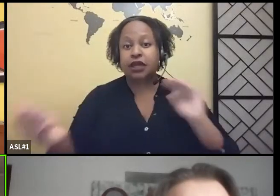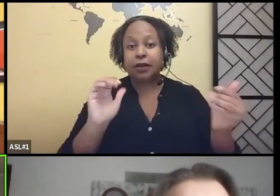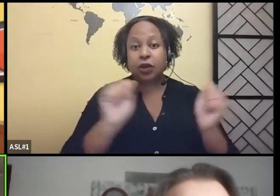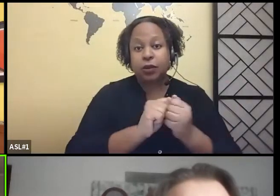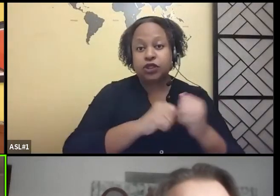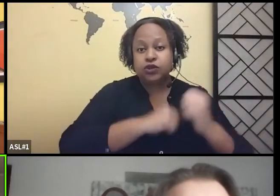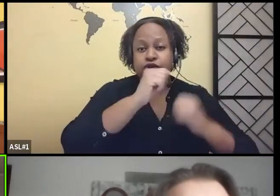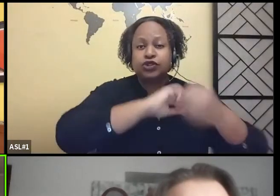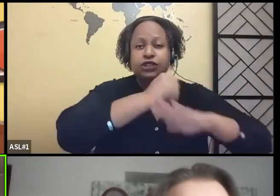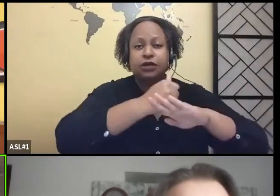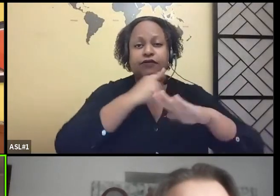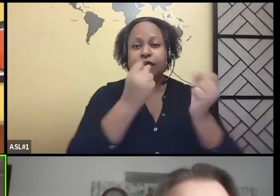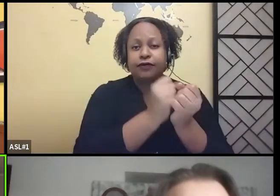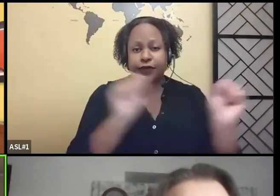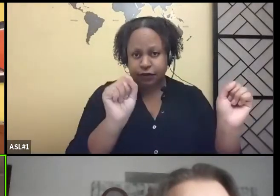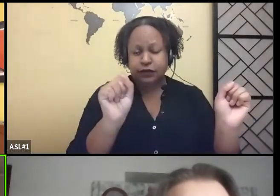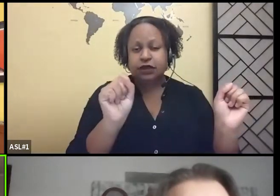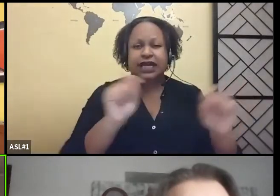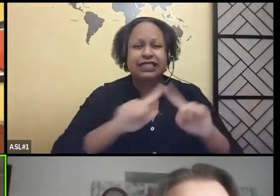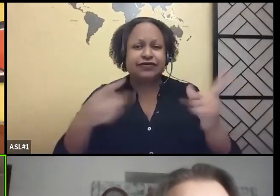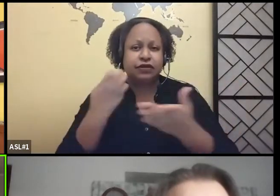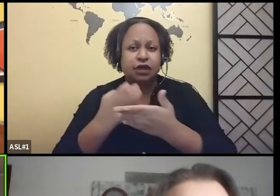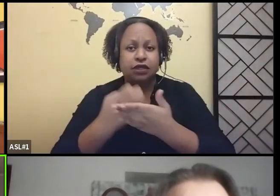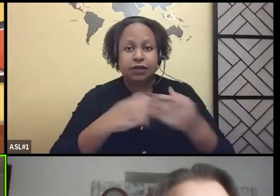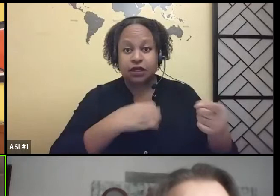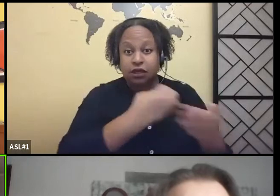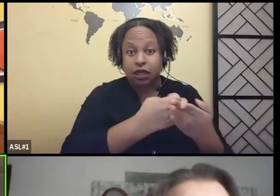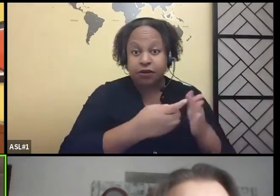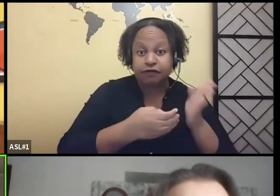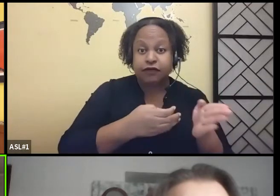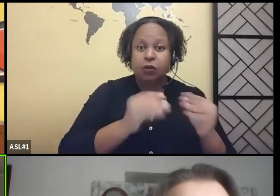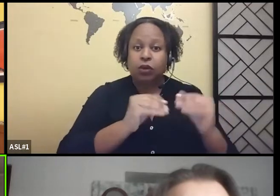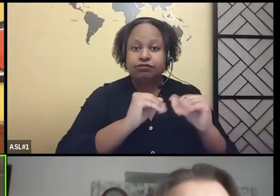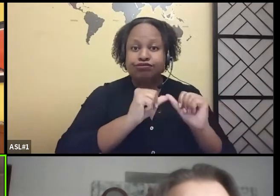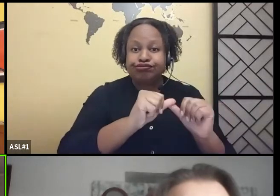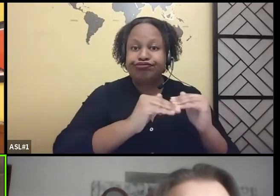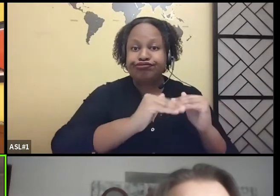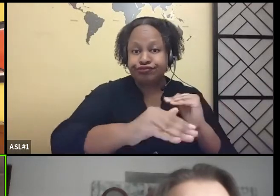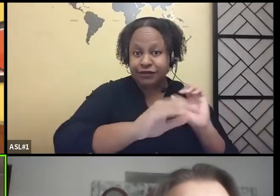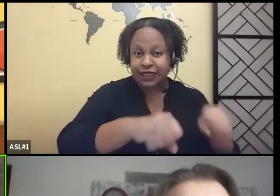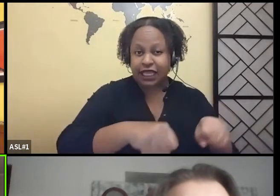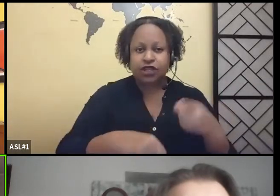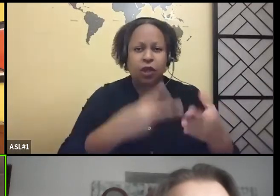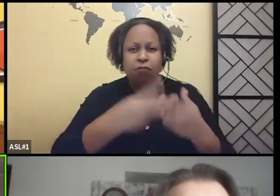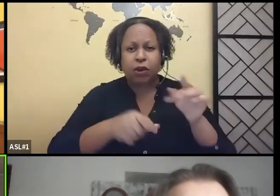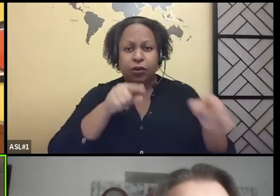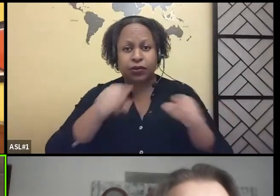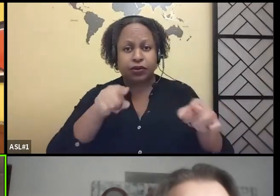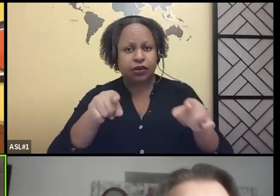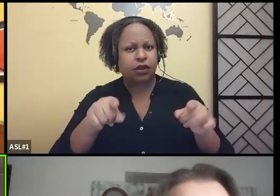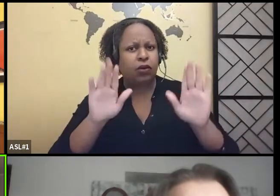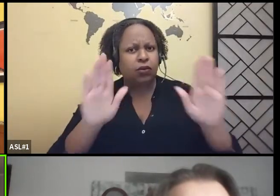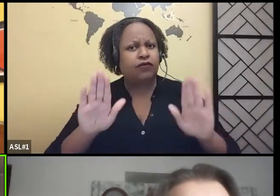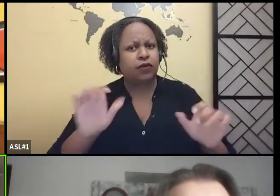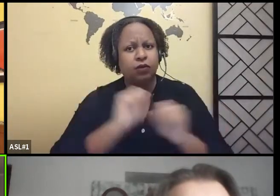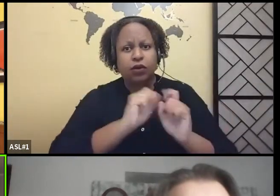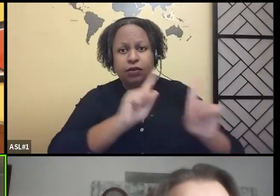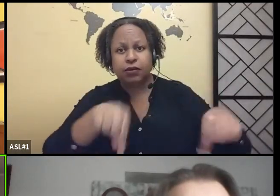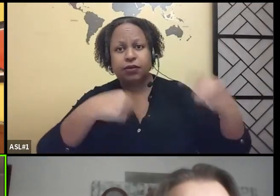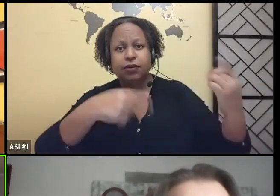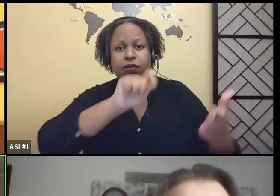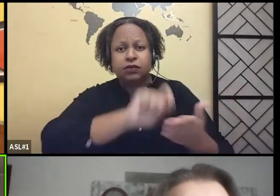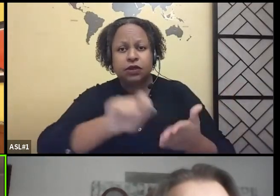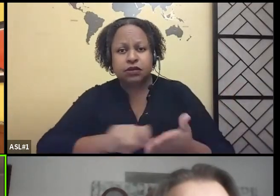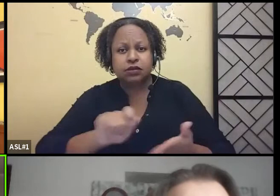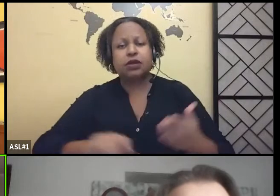economy, a more sustainable economy. And so both of you have really done extraordinary work for decades